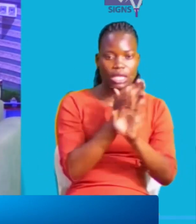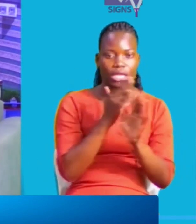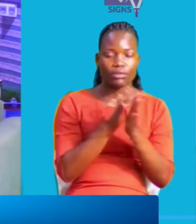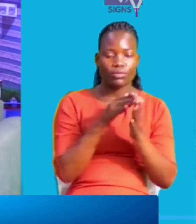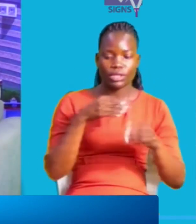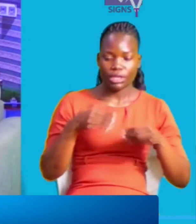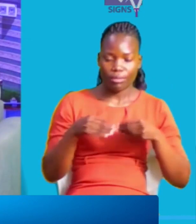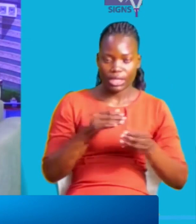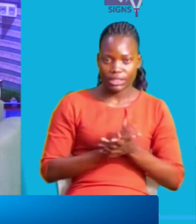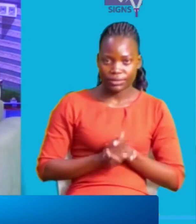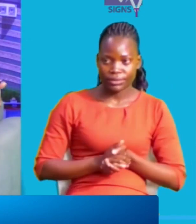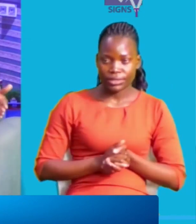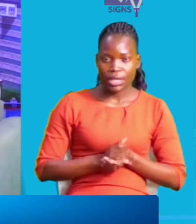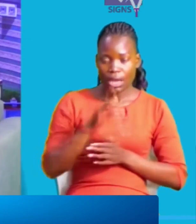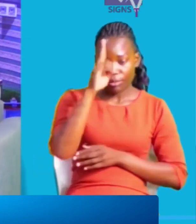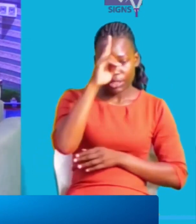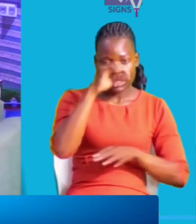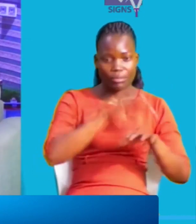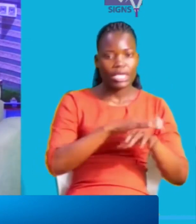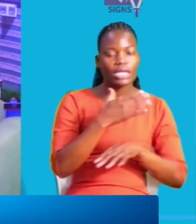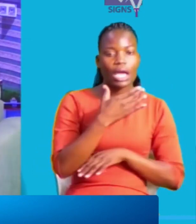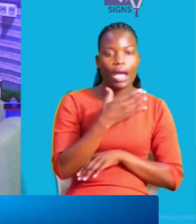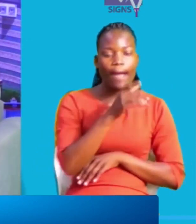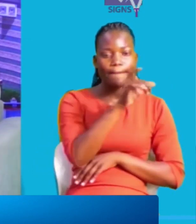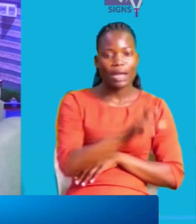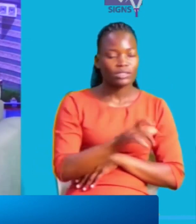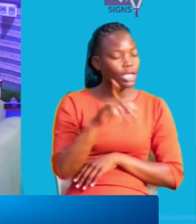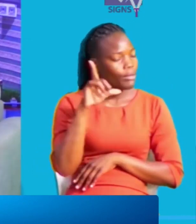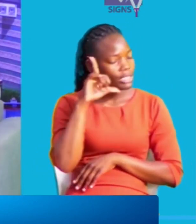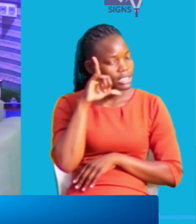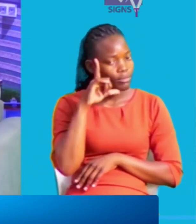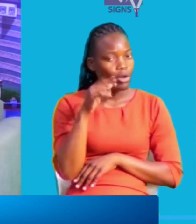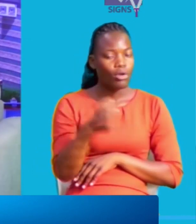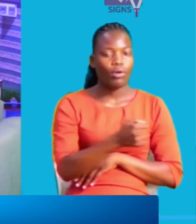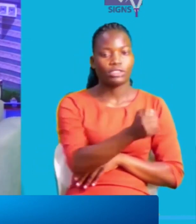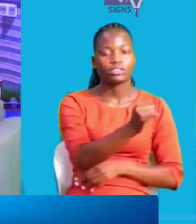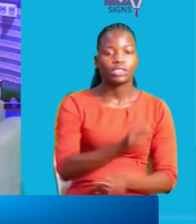Yeah. Askari amepata jamaa amelala kwa along the street.